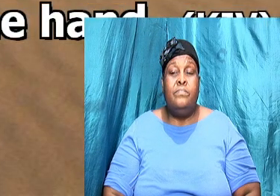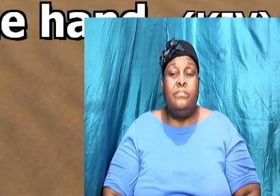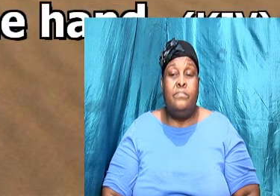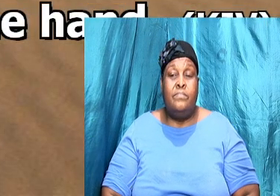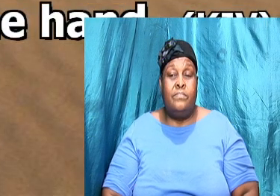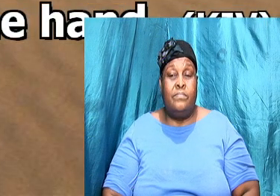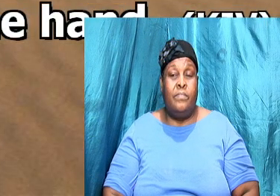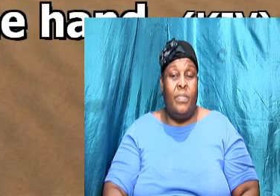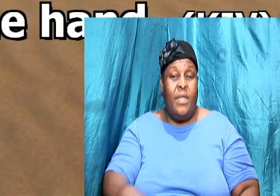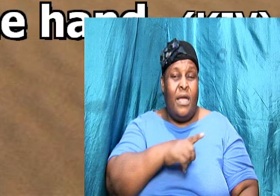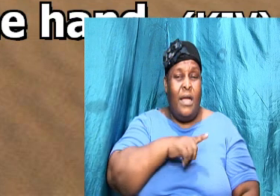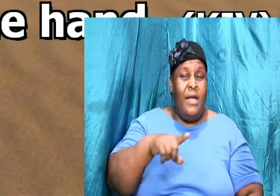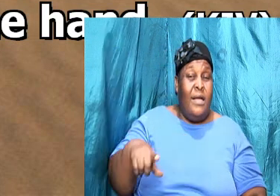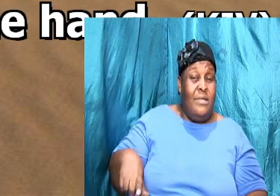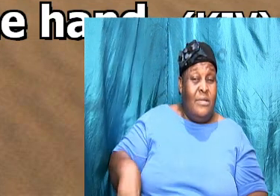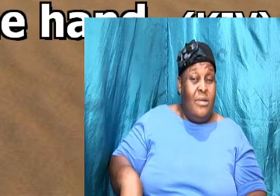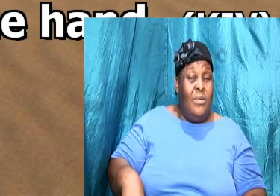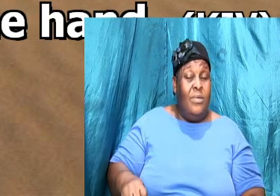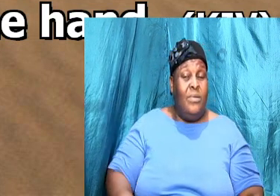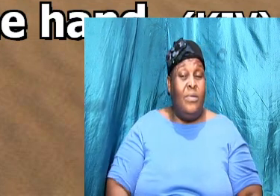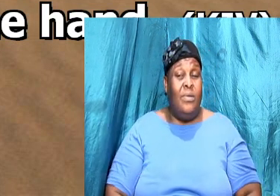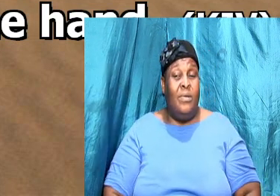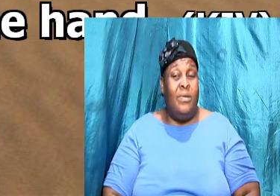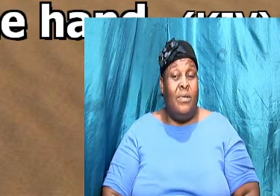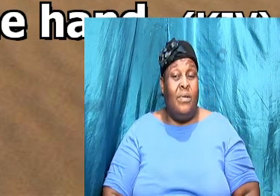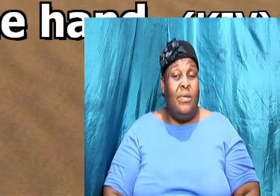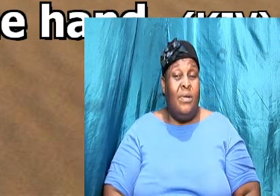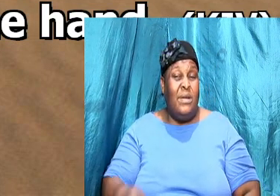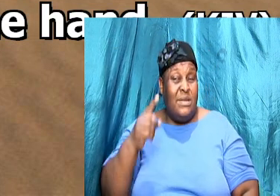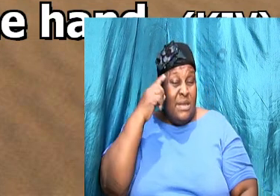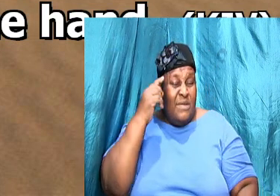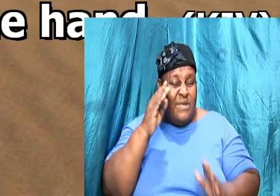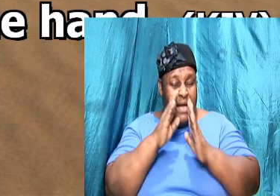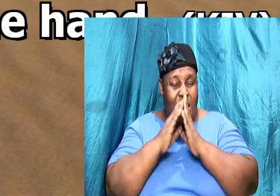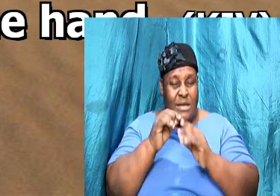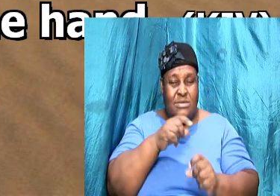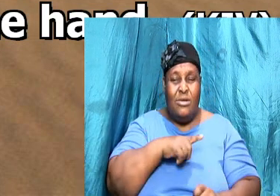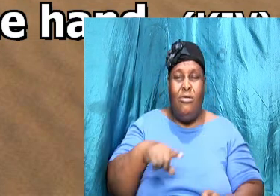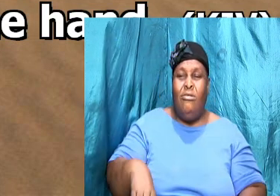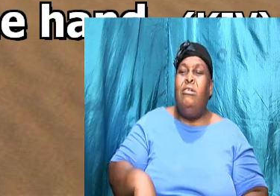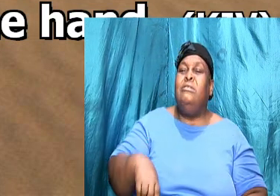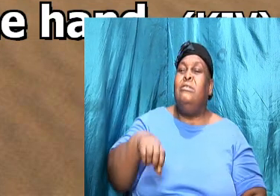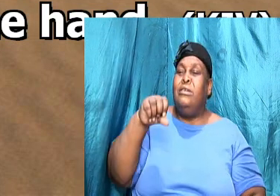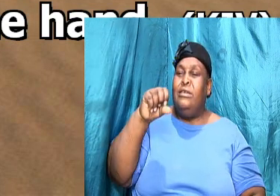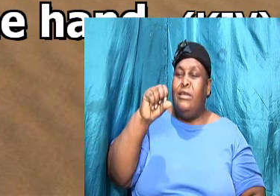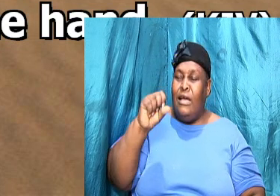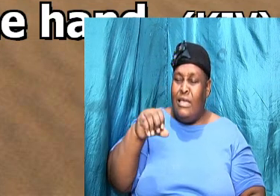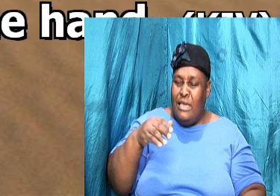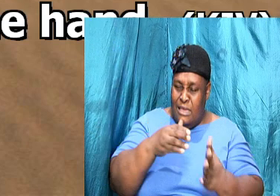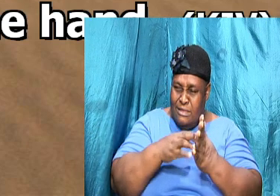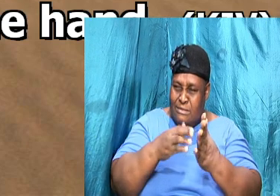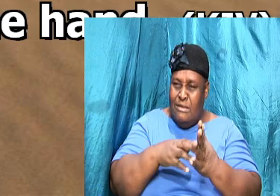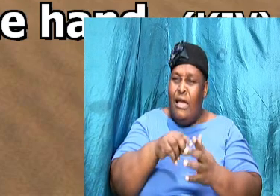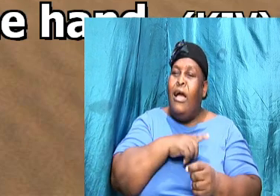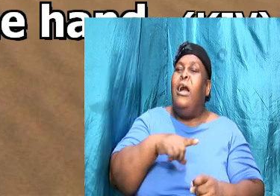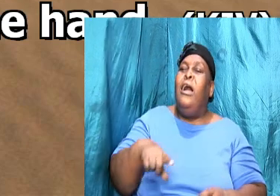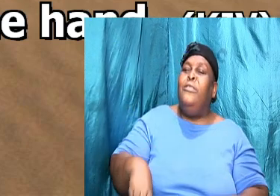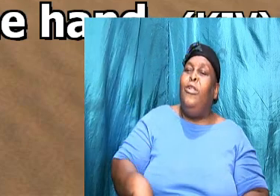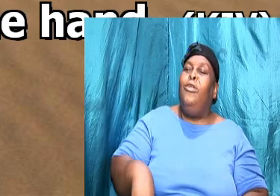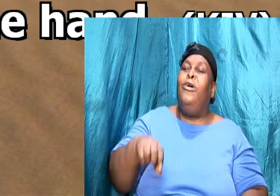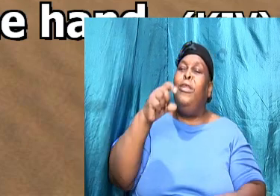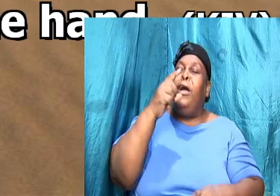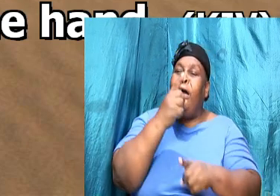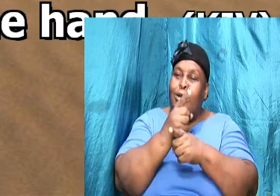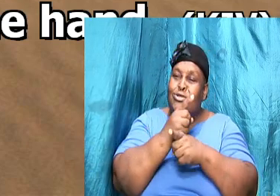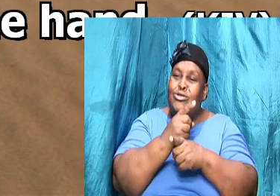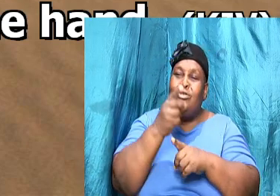and the Lord then David inquired of the Lord yet again and the Lord answered him and